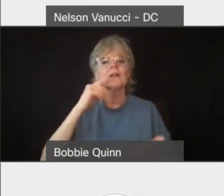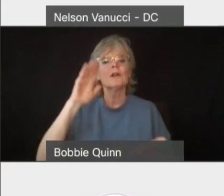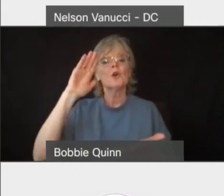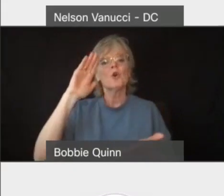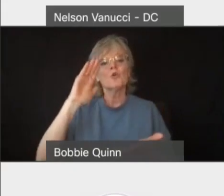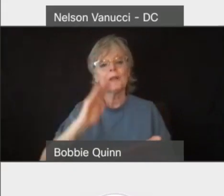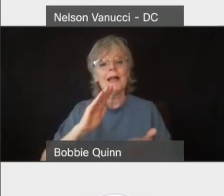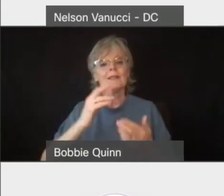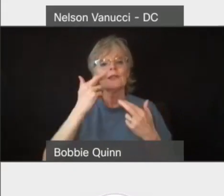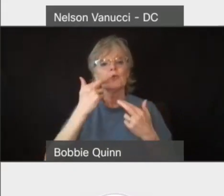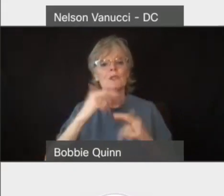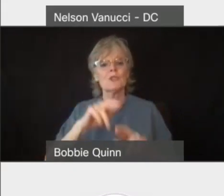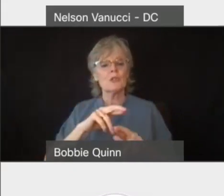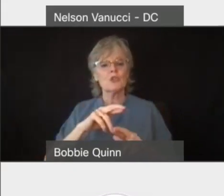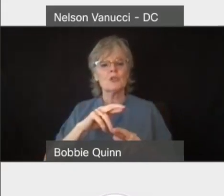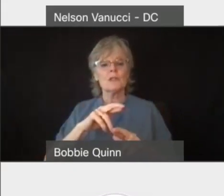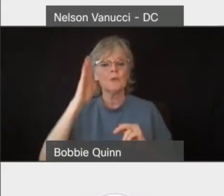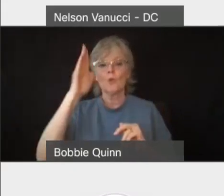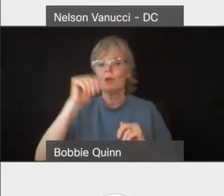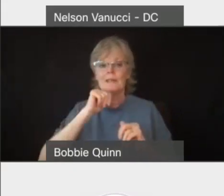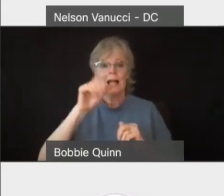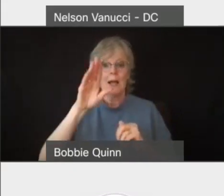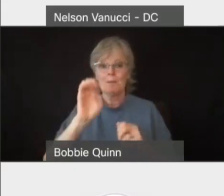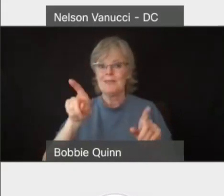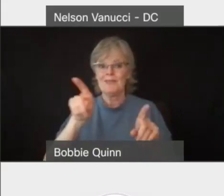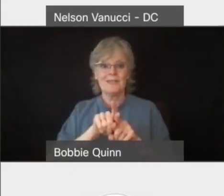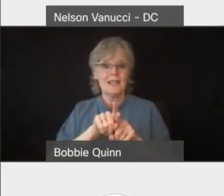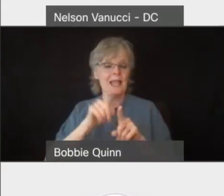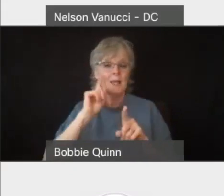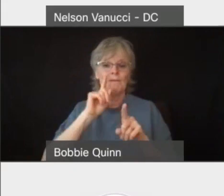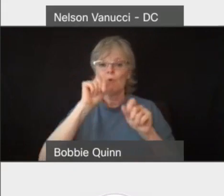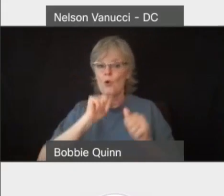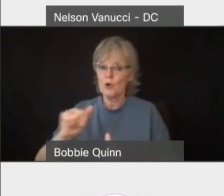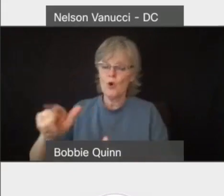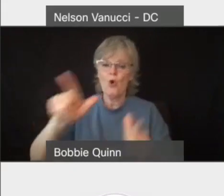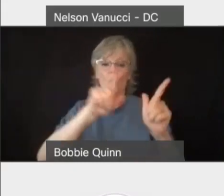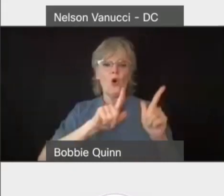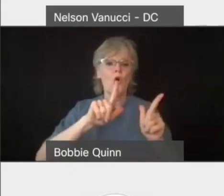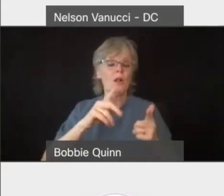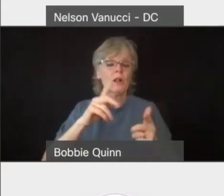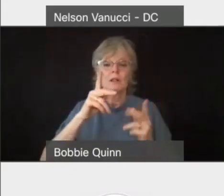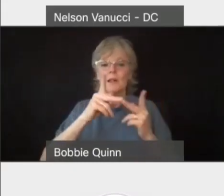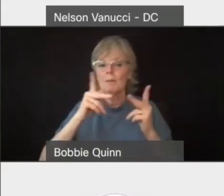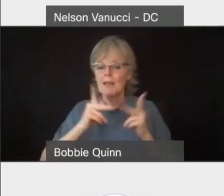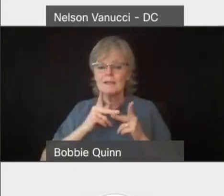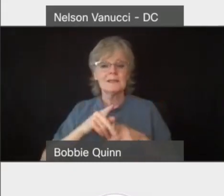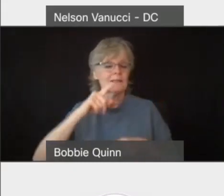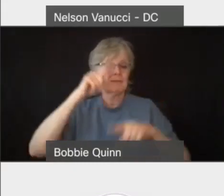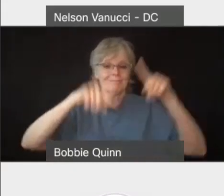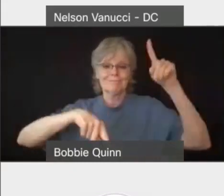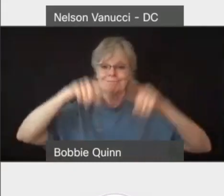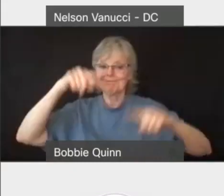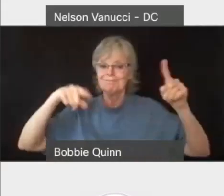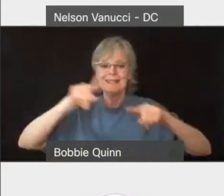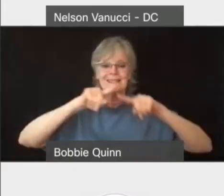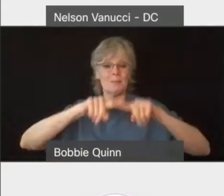not going to be cookie cutter for every place across the nation, and between different settings, it's going to be different. And so